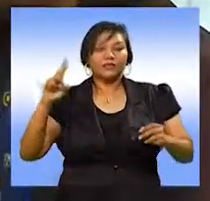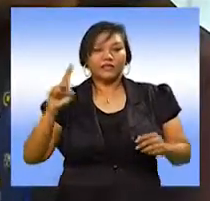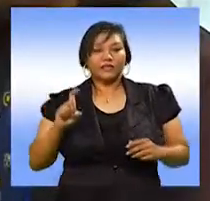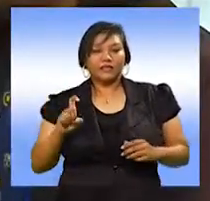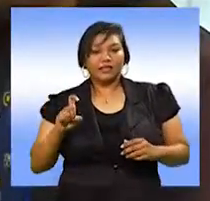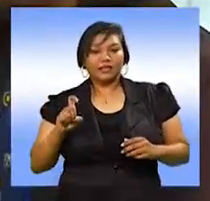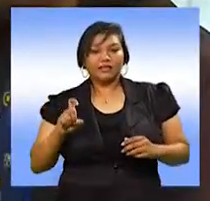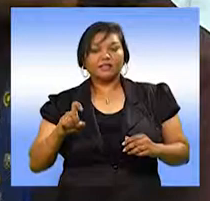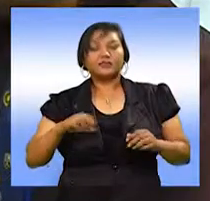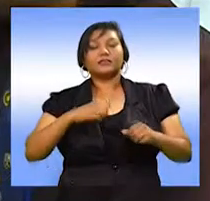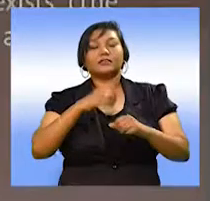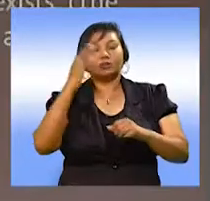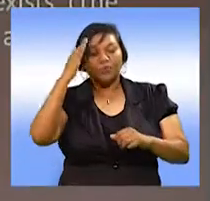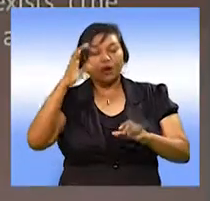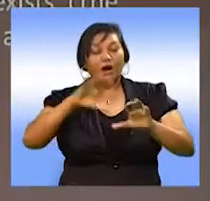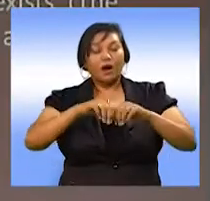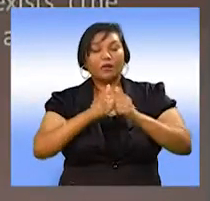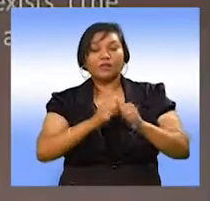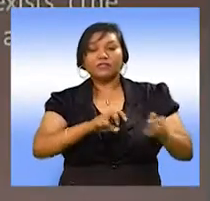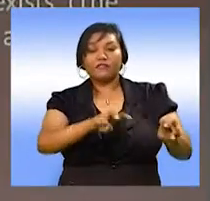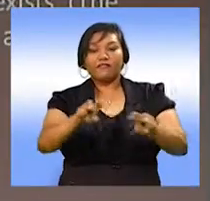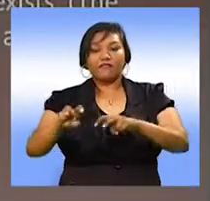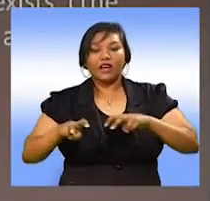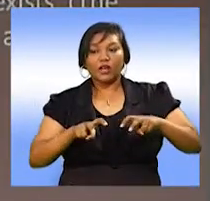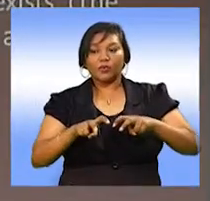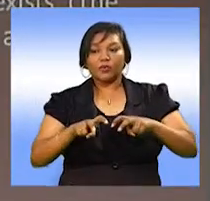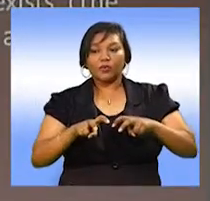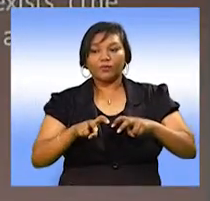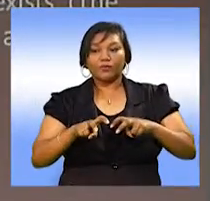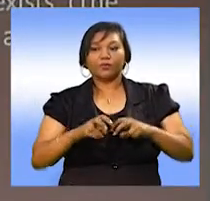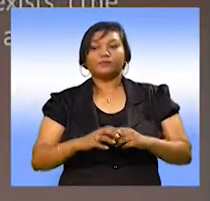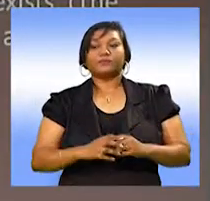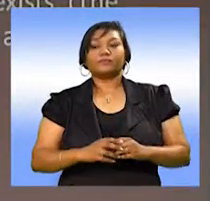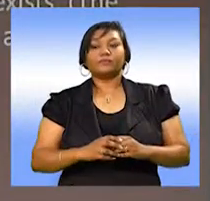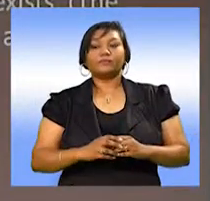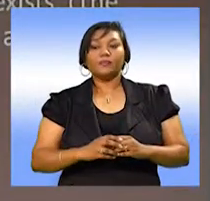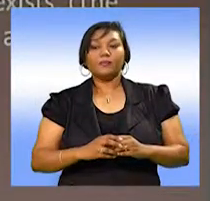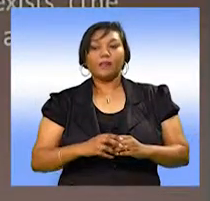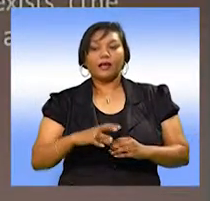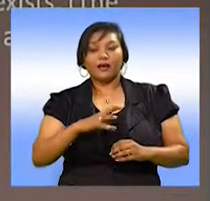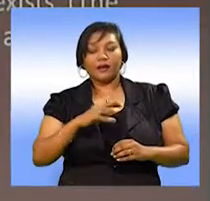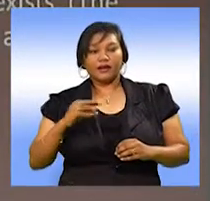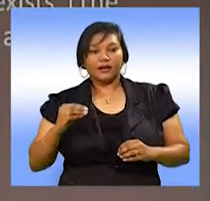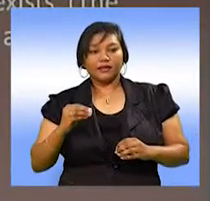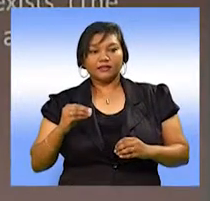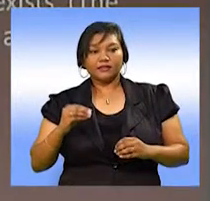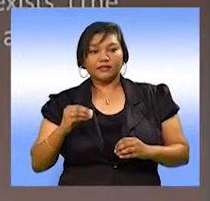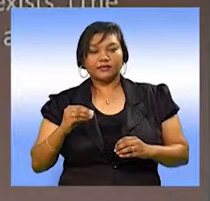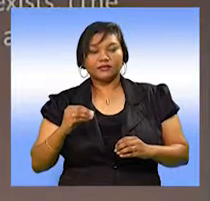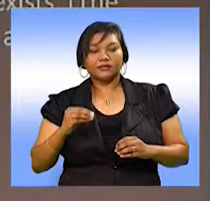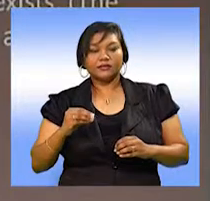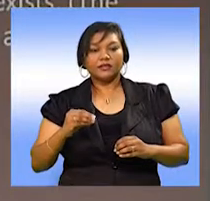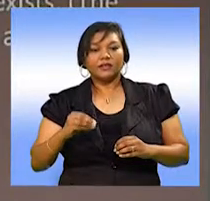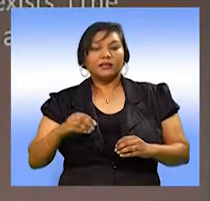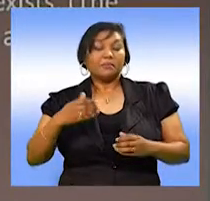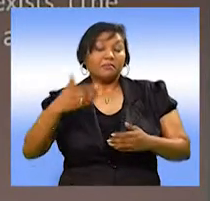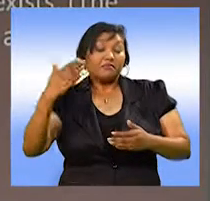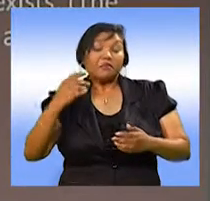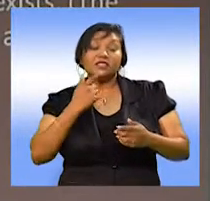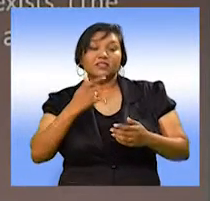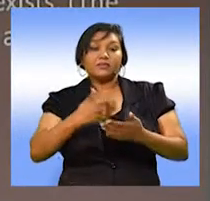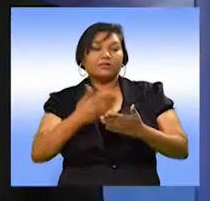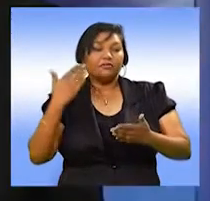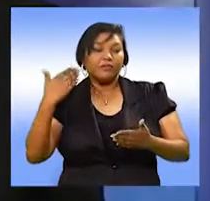the value. Of course, and I mentioned it, and Kieran mentioned it as